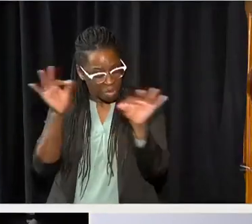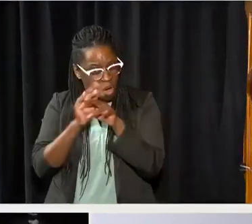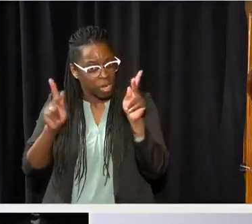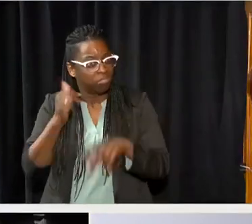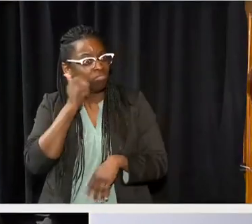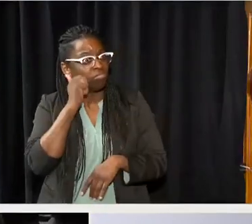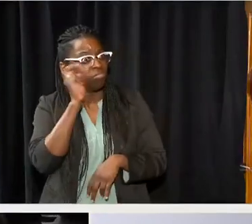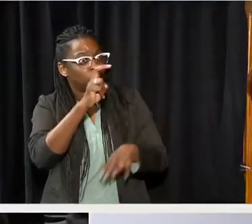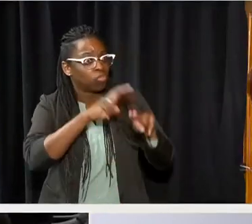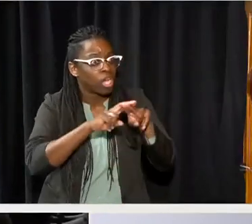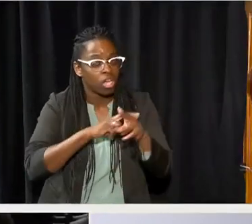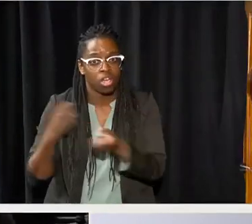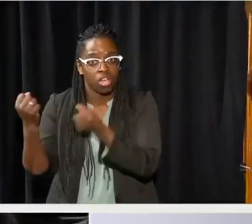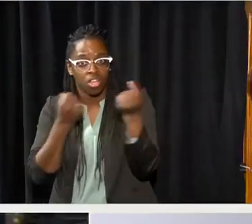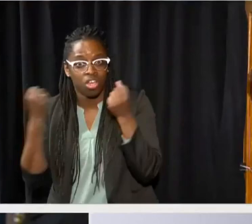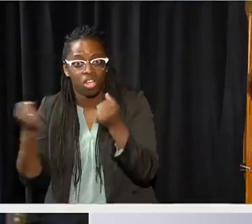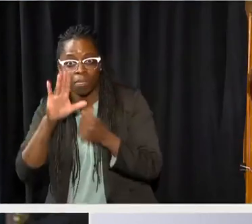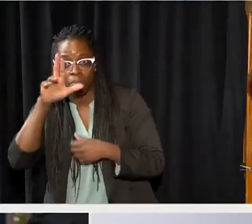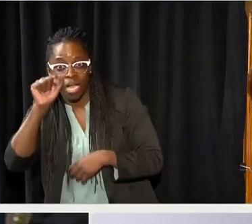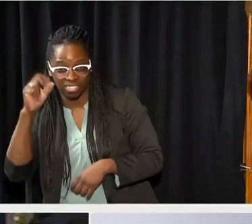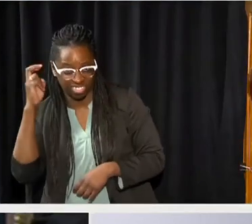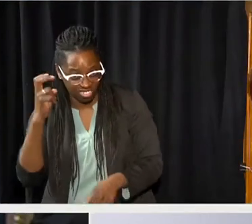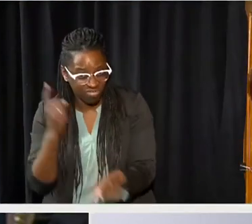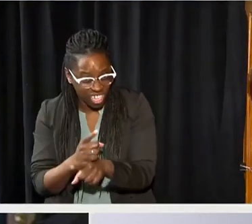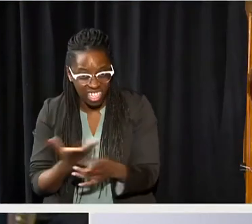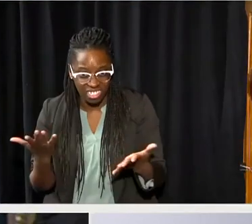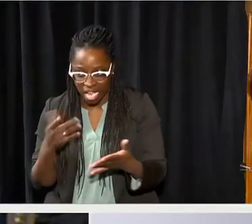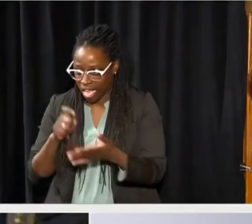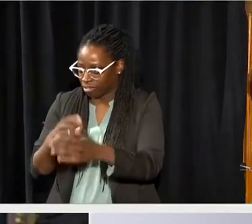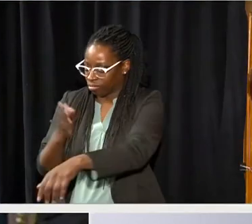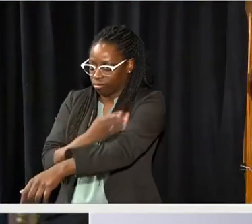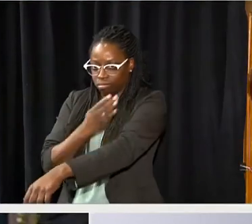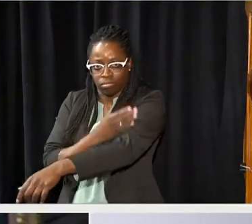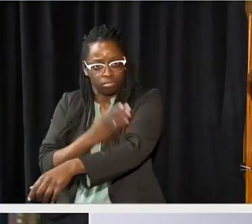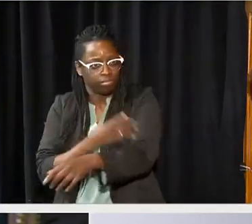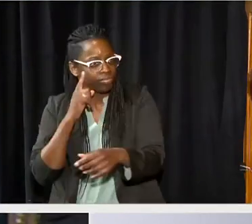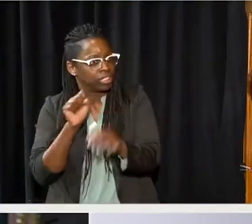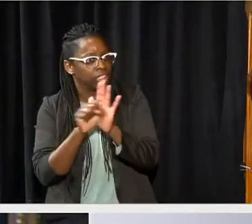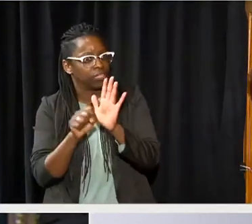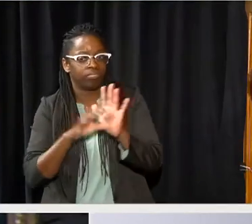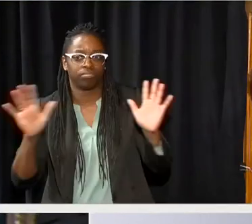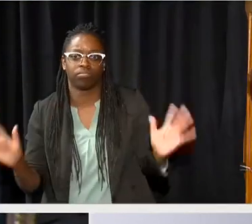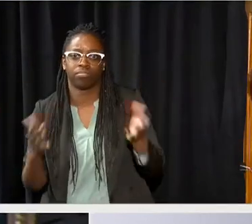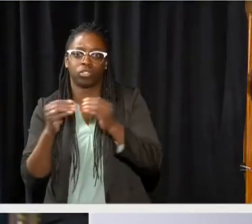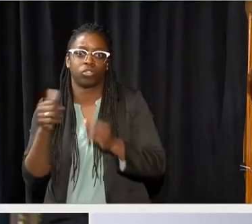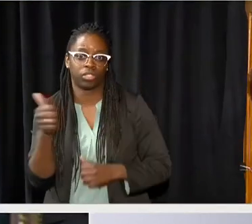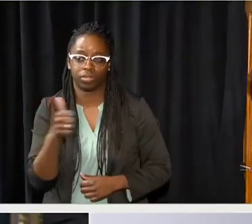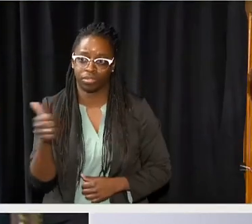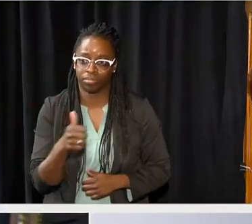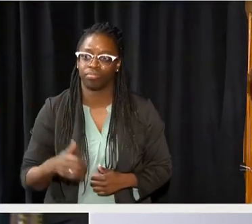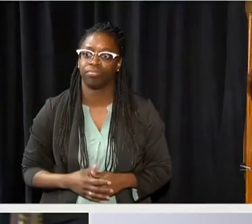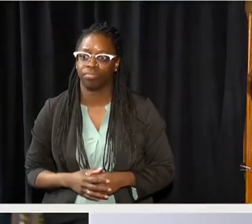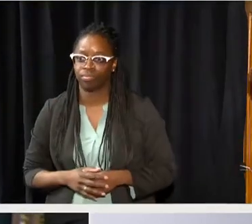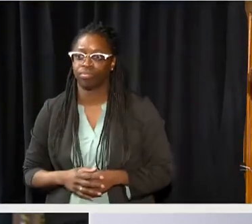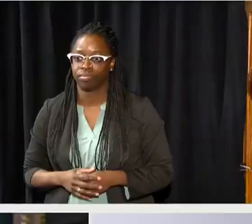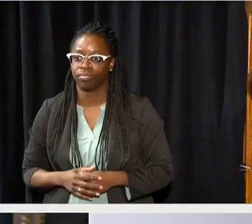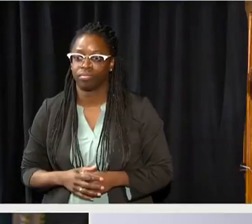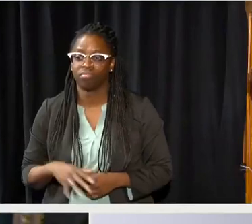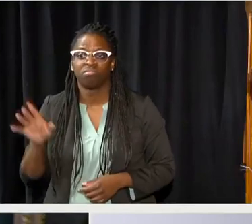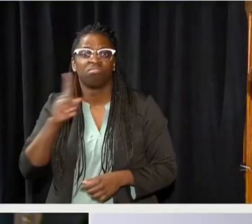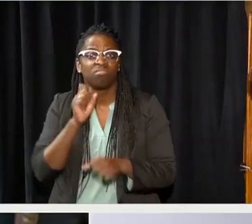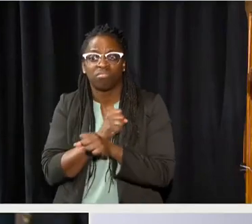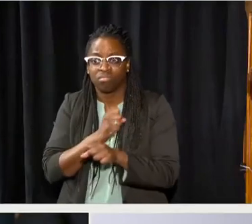$24 million to rebuild Leonard's Wharf at the Port of New Bedford, $33 million